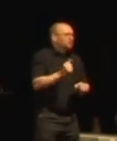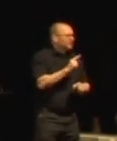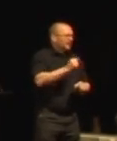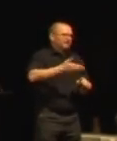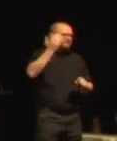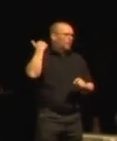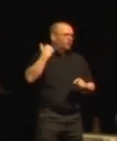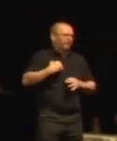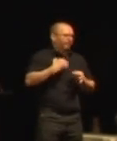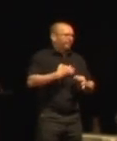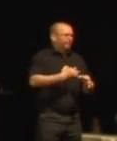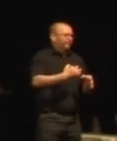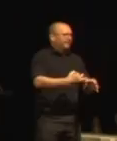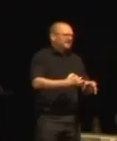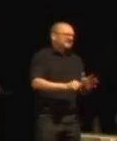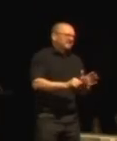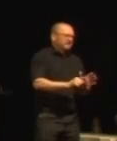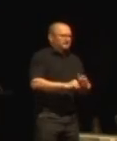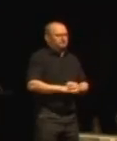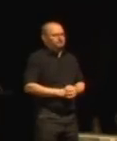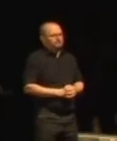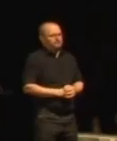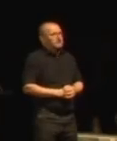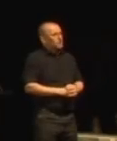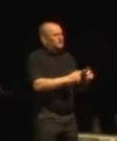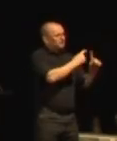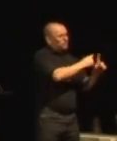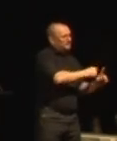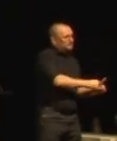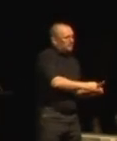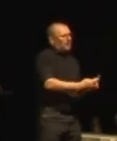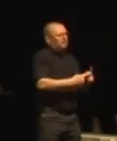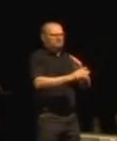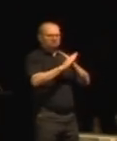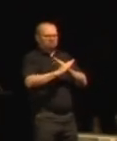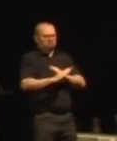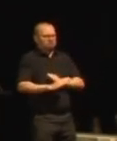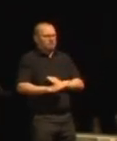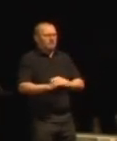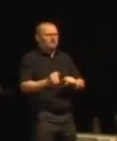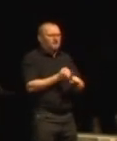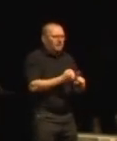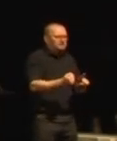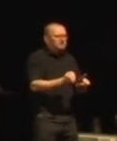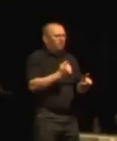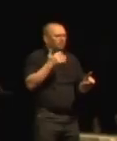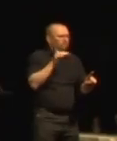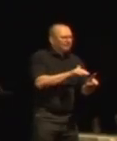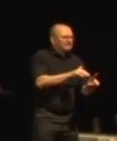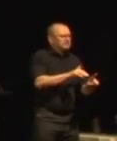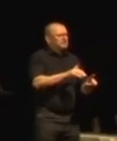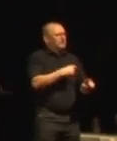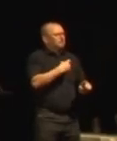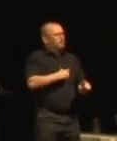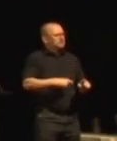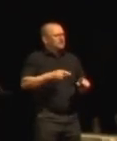So the CPG also outlines behaviors that are not tolerated. These include violence, threats of violence,